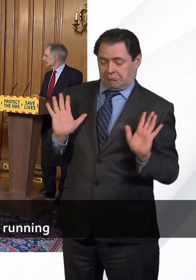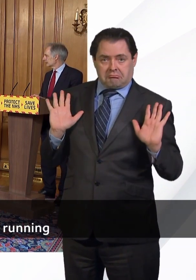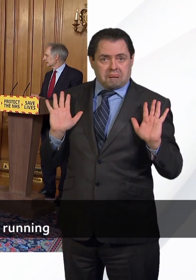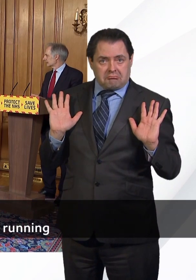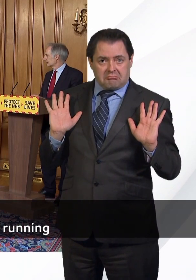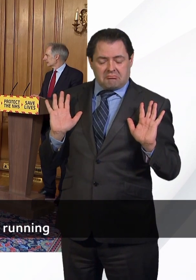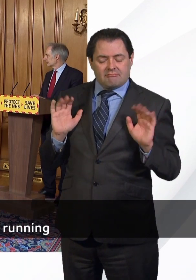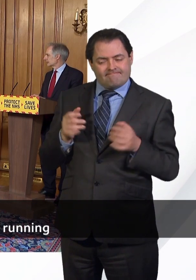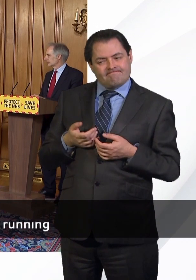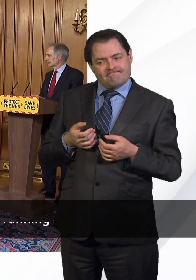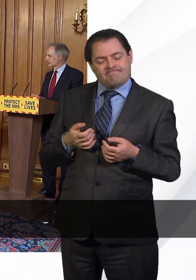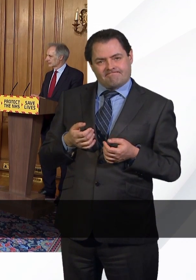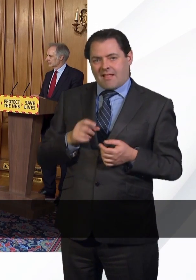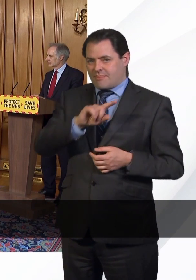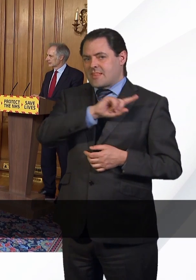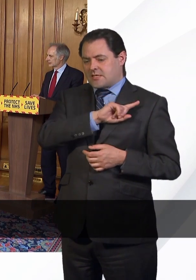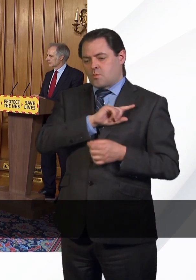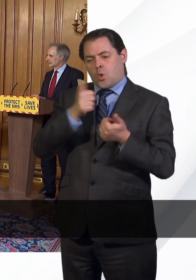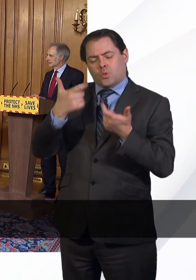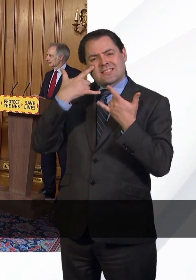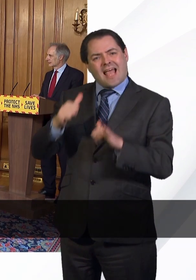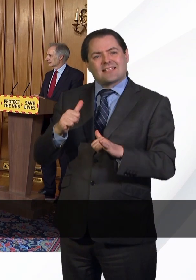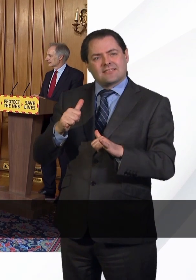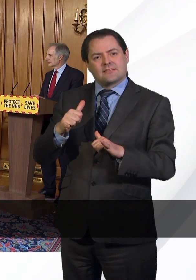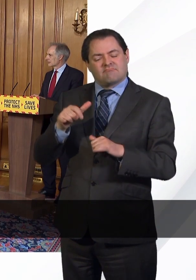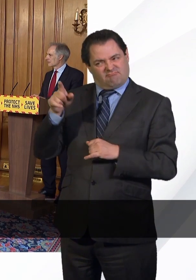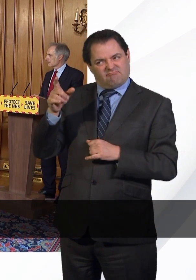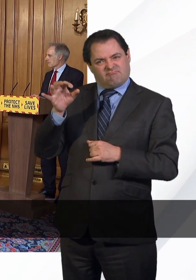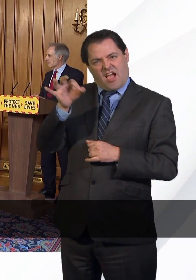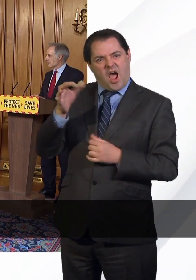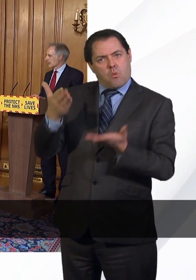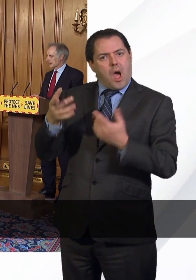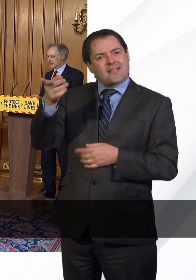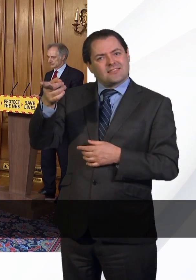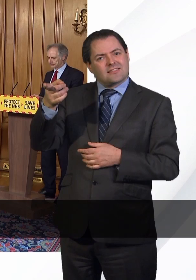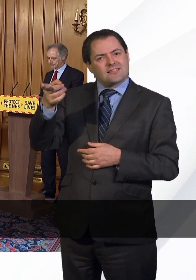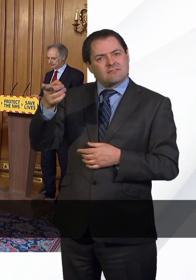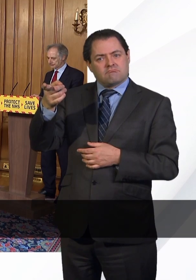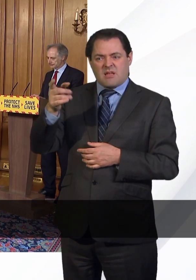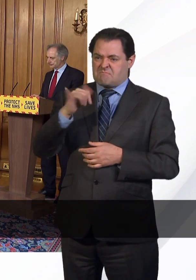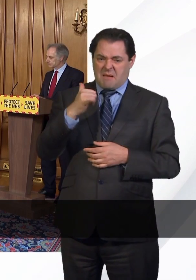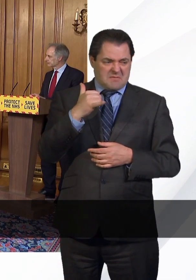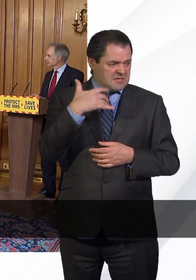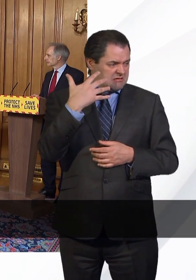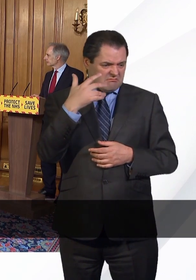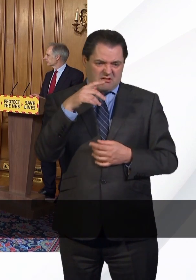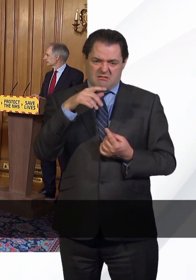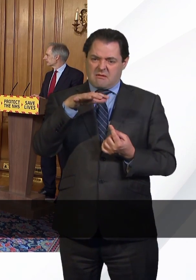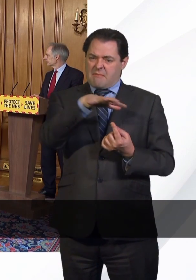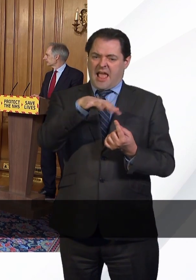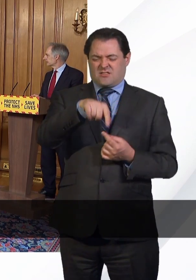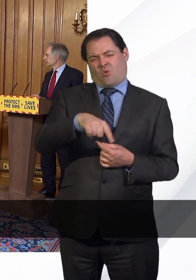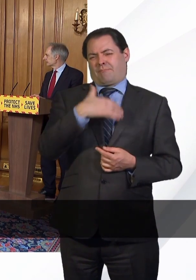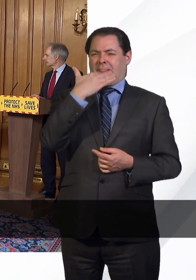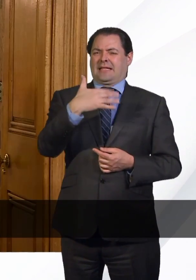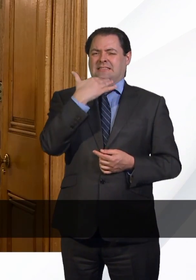that's another reason actually to test it in the Isle of Wight, because if we tested it somewhere where it would be easy, we wouldn't